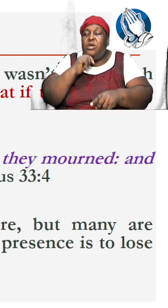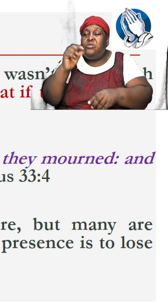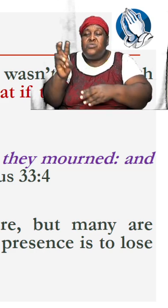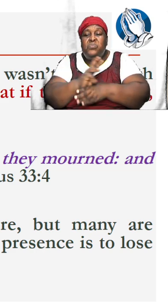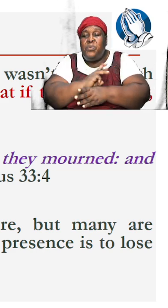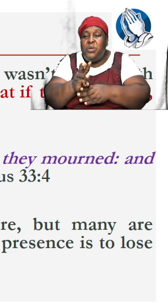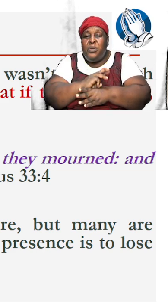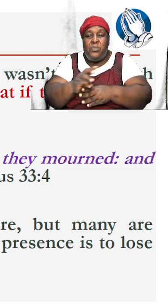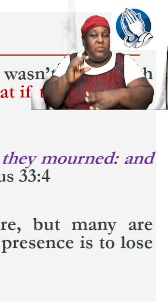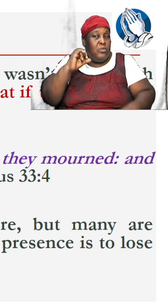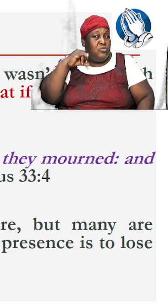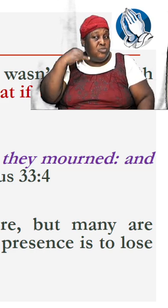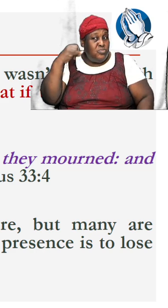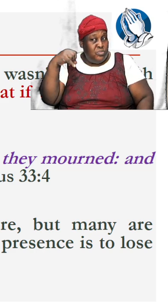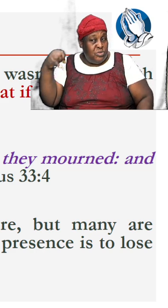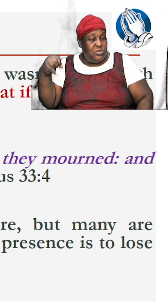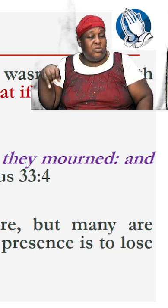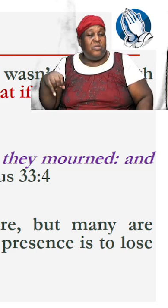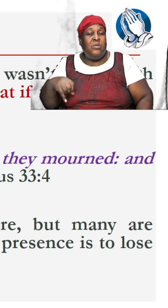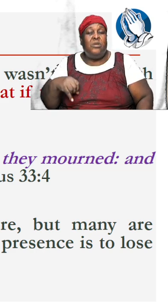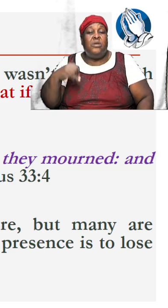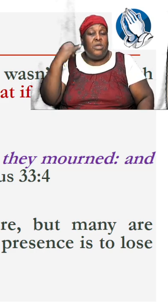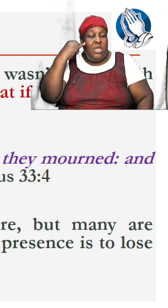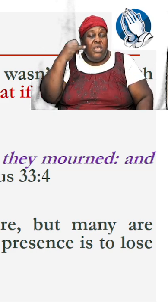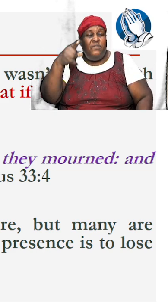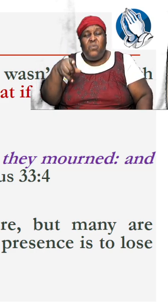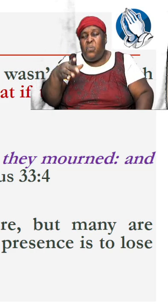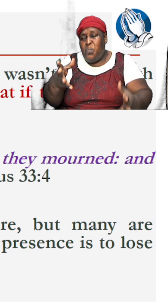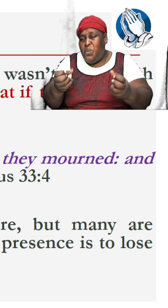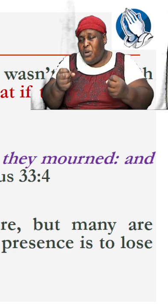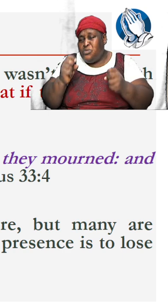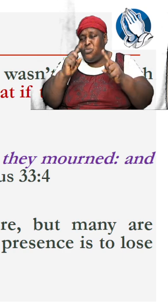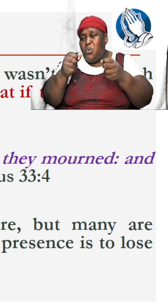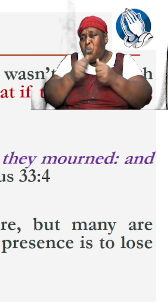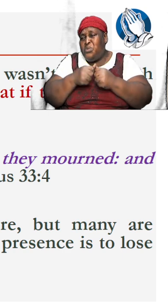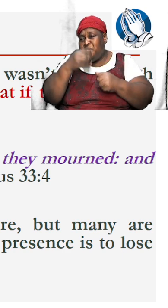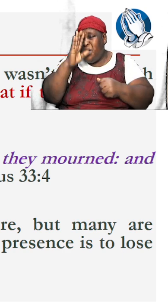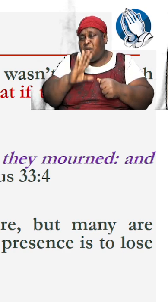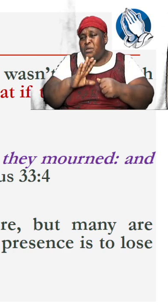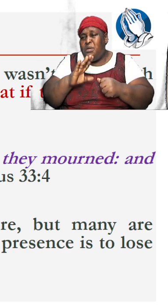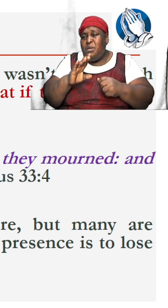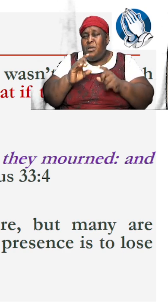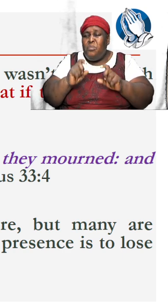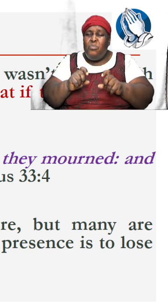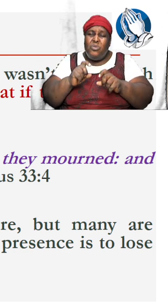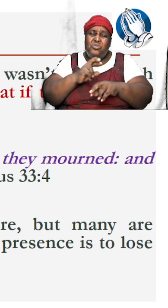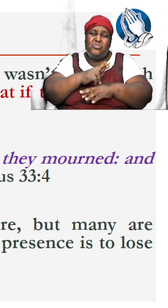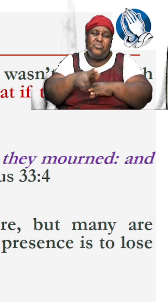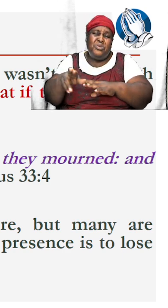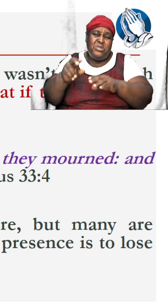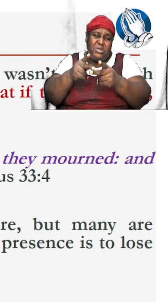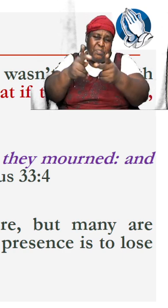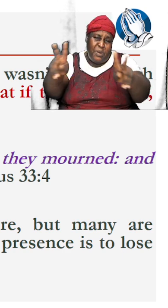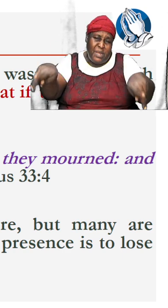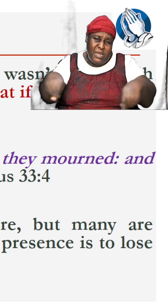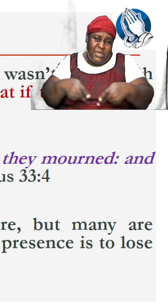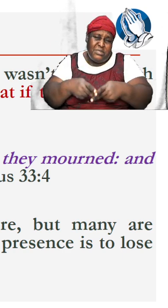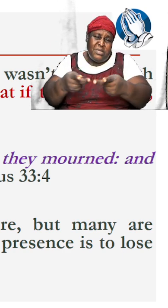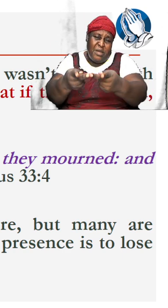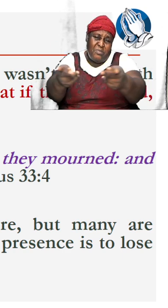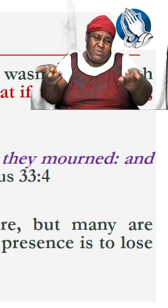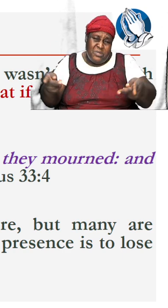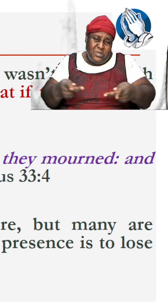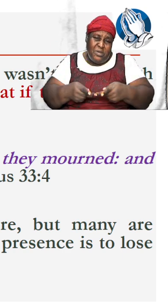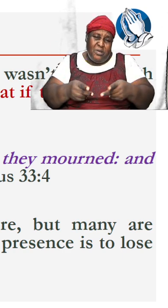God, then you must reach a place or a position we are willing to remove